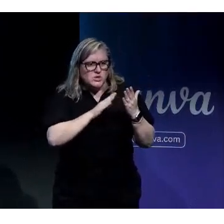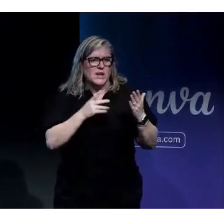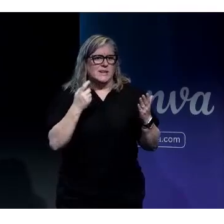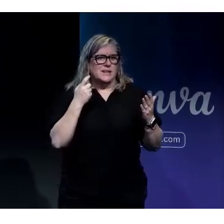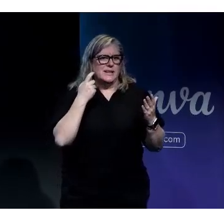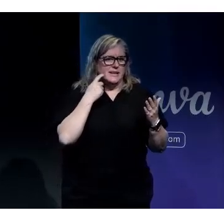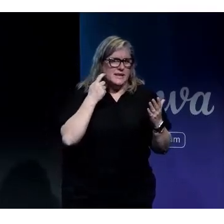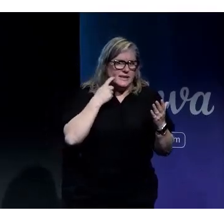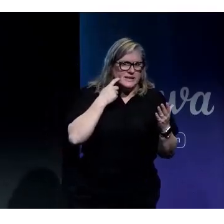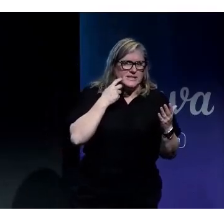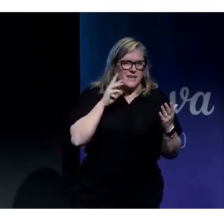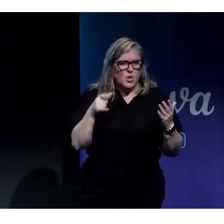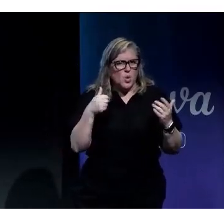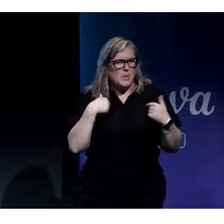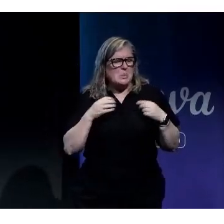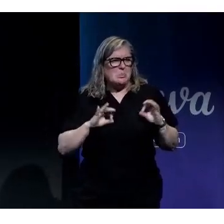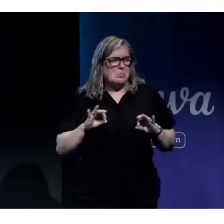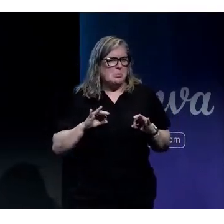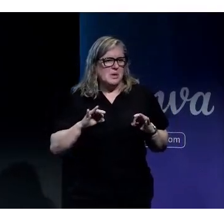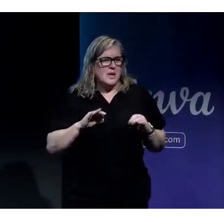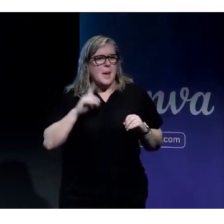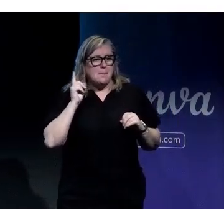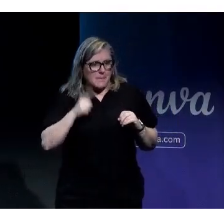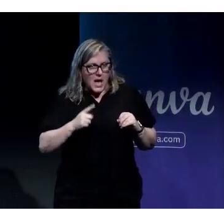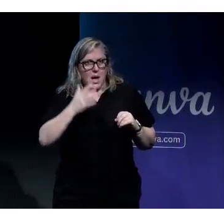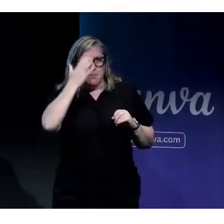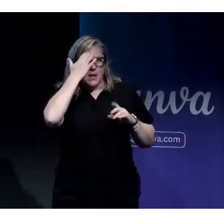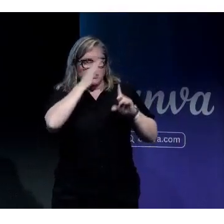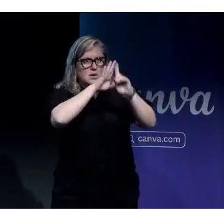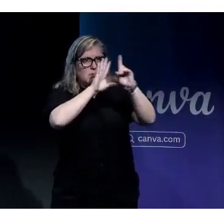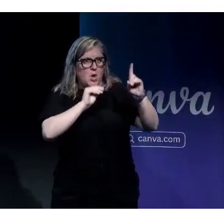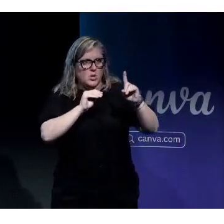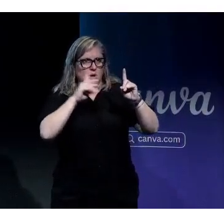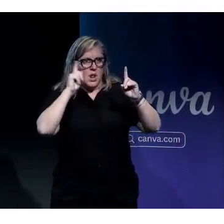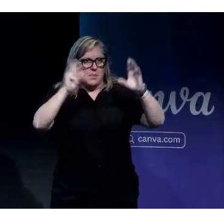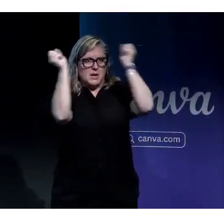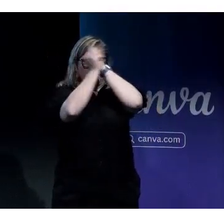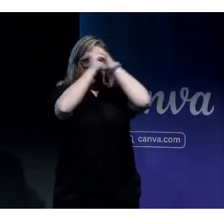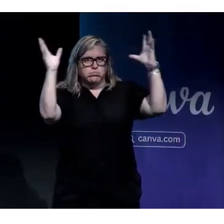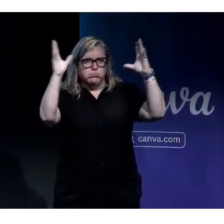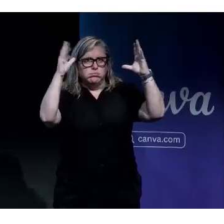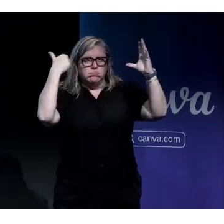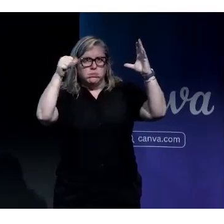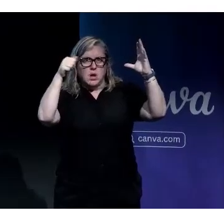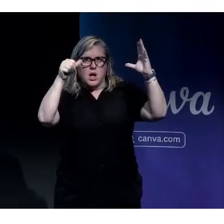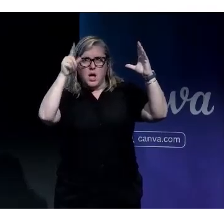me to understand. But if I can build my mental model, then I can grasp far more complexity.